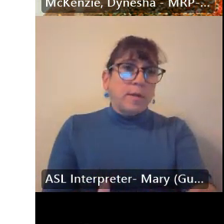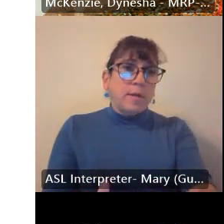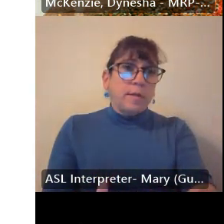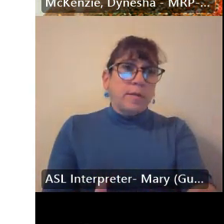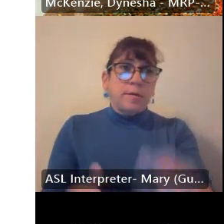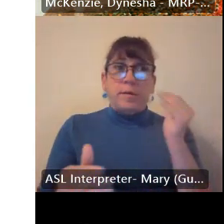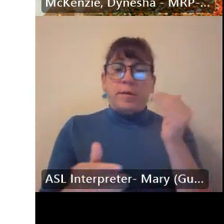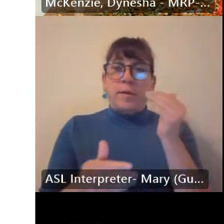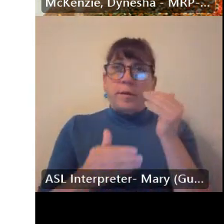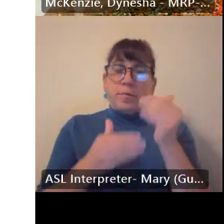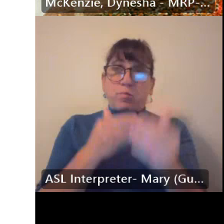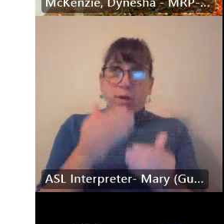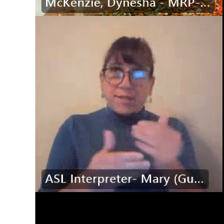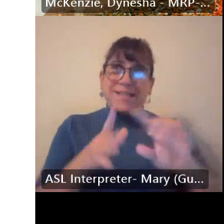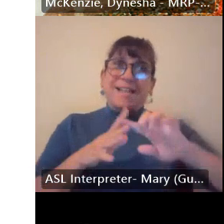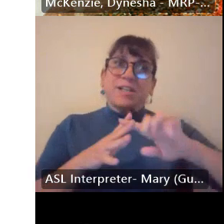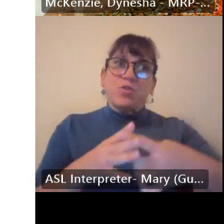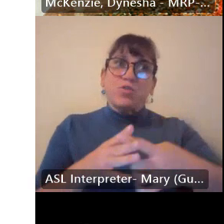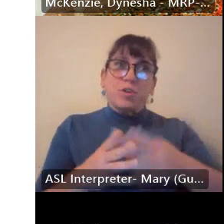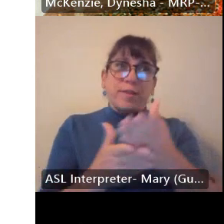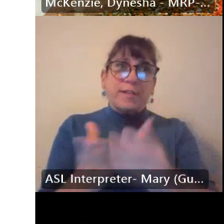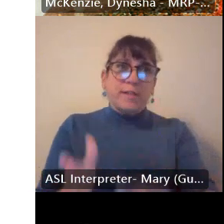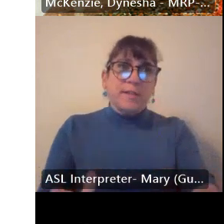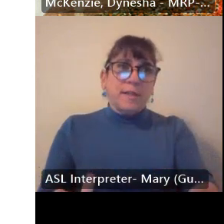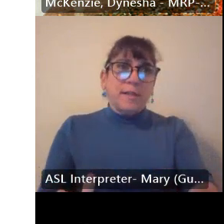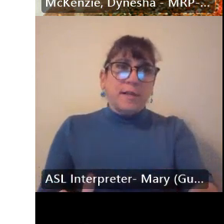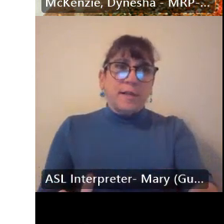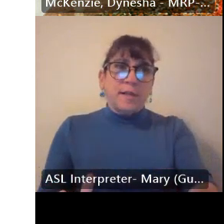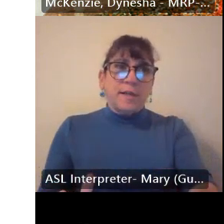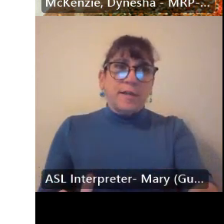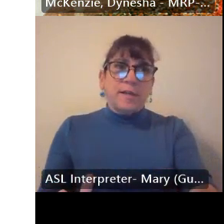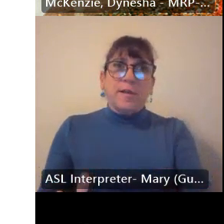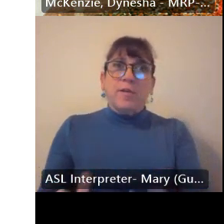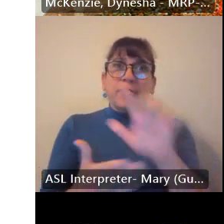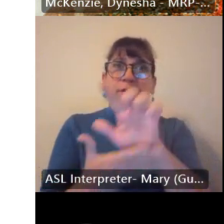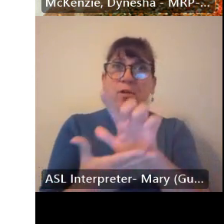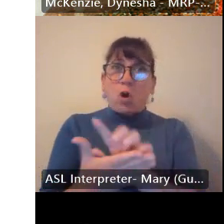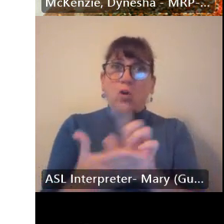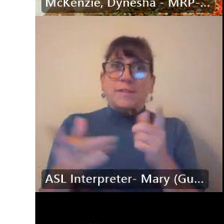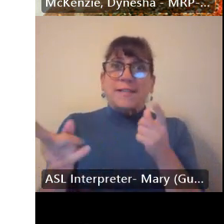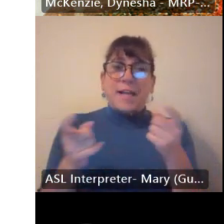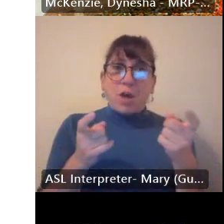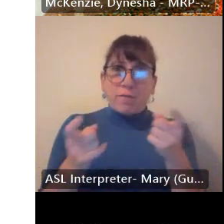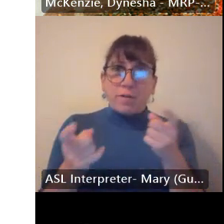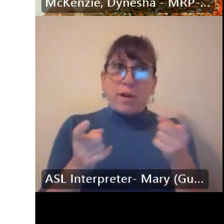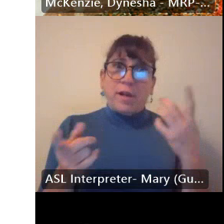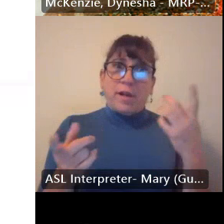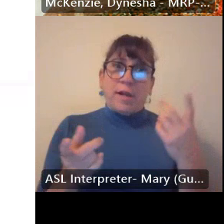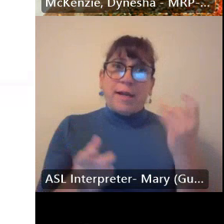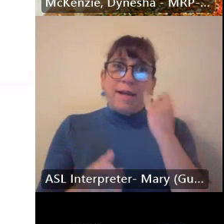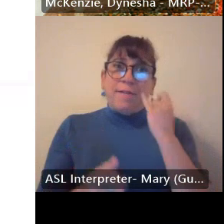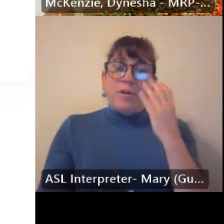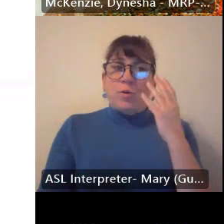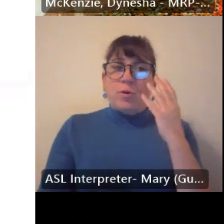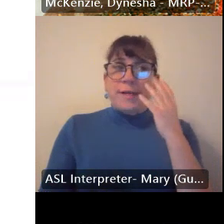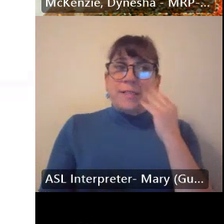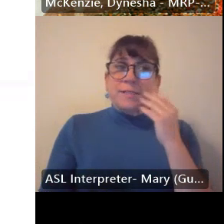phases, the laws that govern. If you encounter